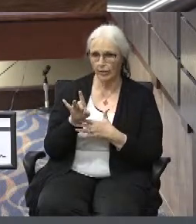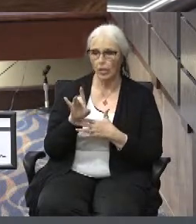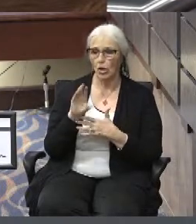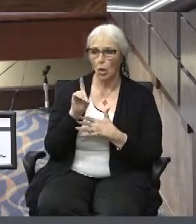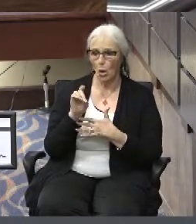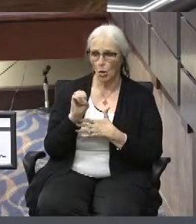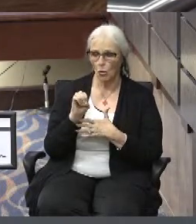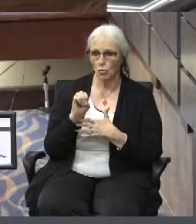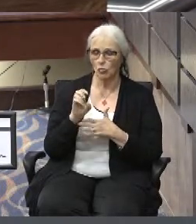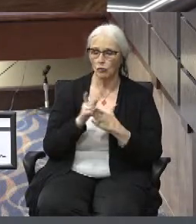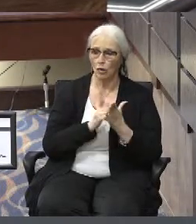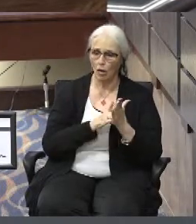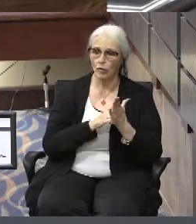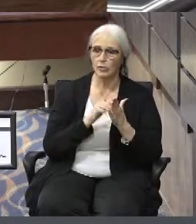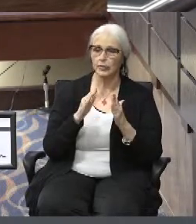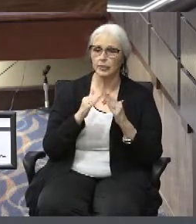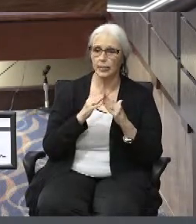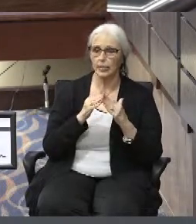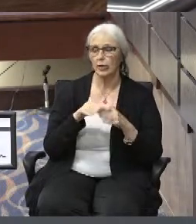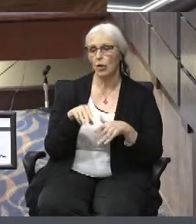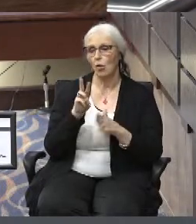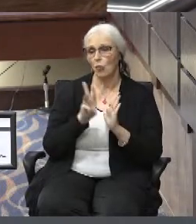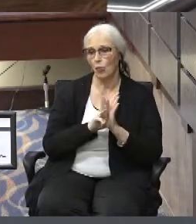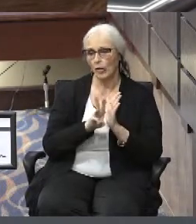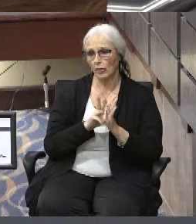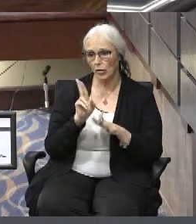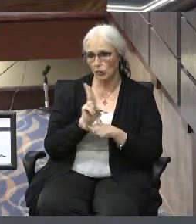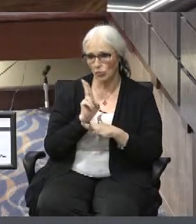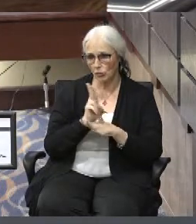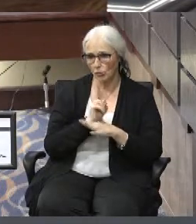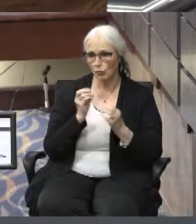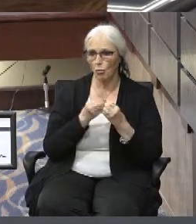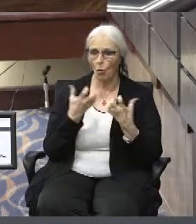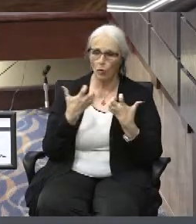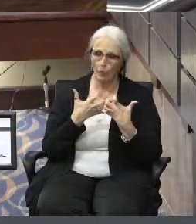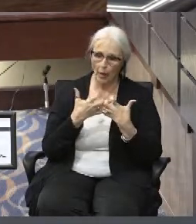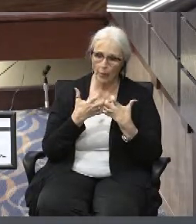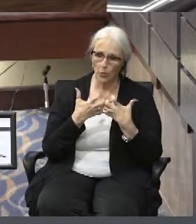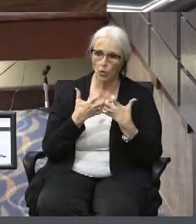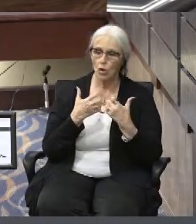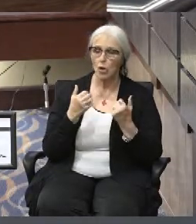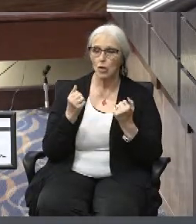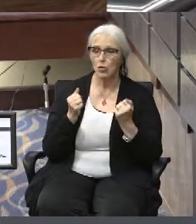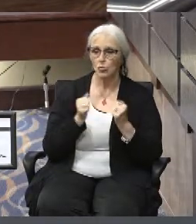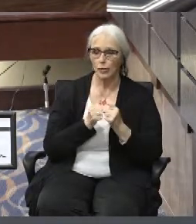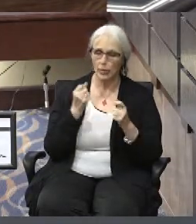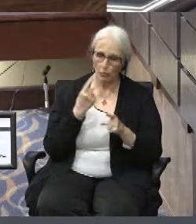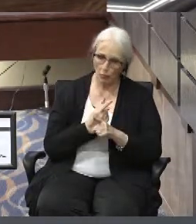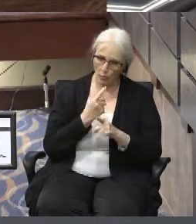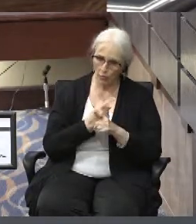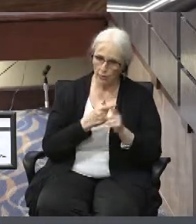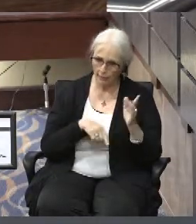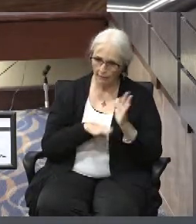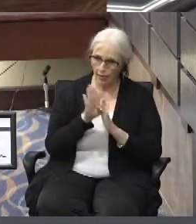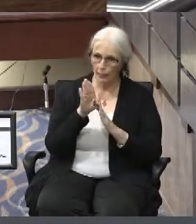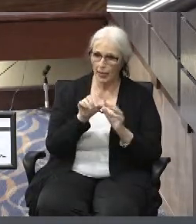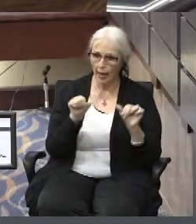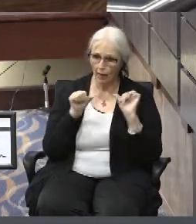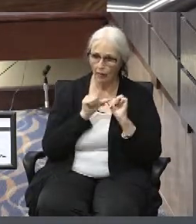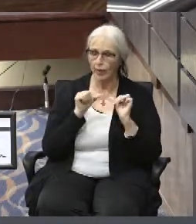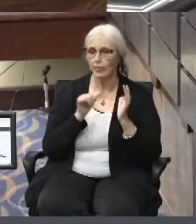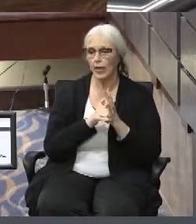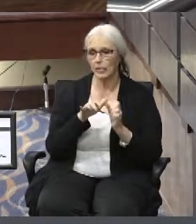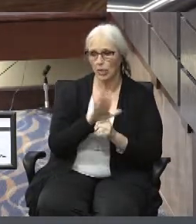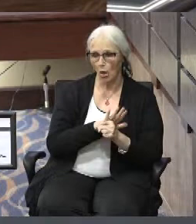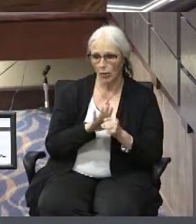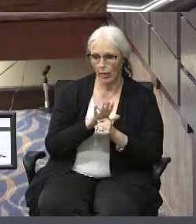of the City of Waco. 2, the proposed use is more compatible with compatible with the appropriate and orderly development of the area in which it is